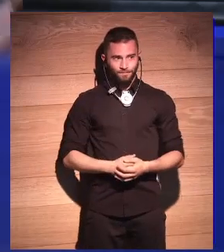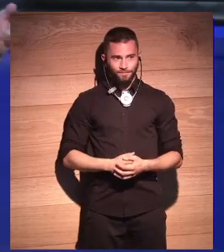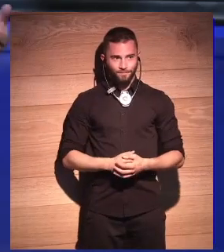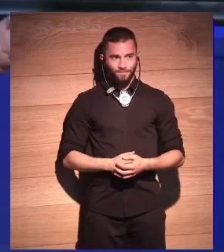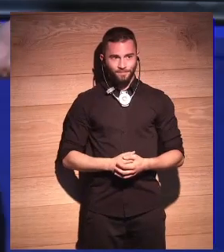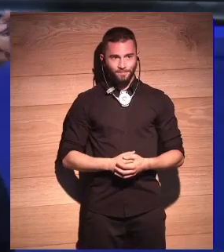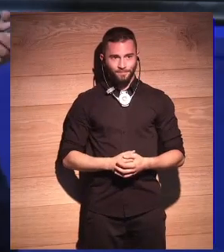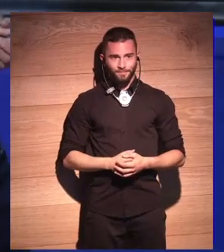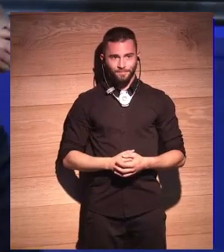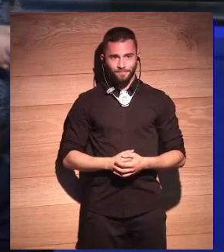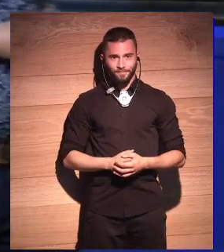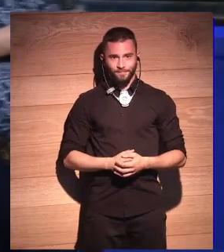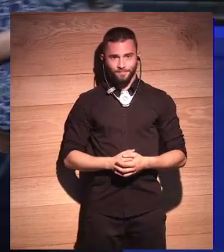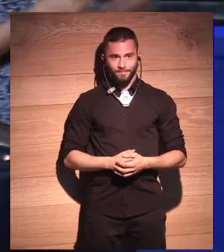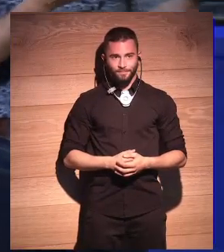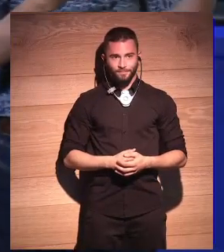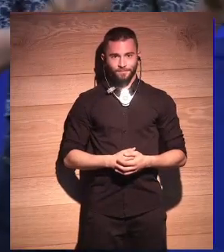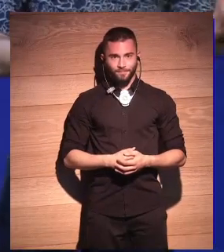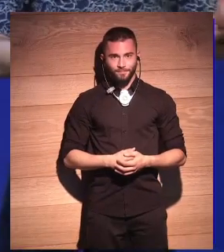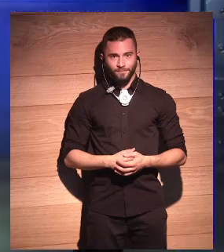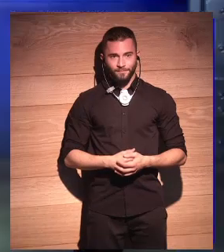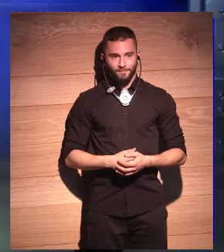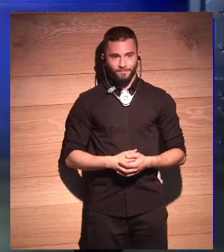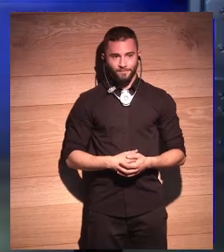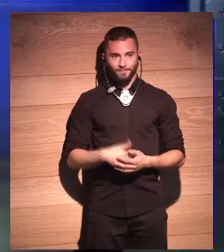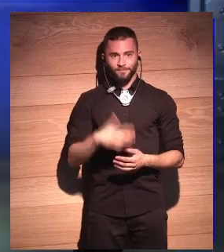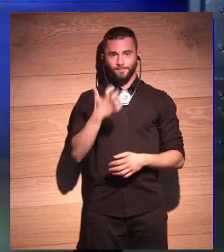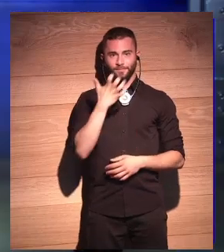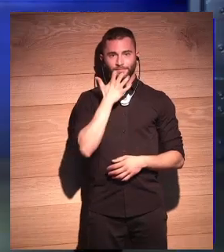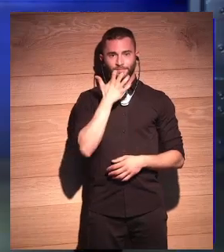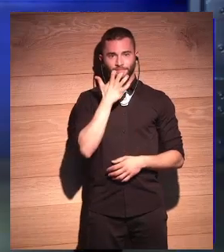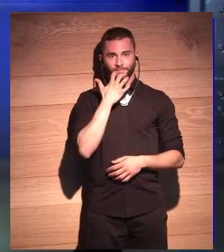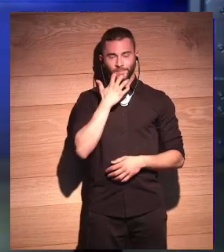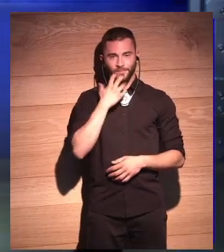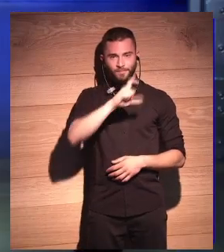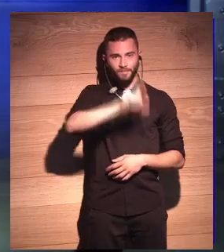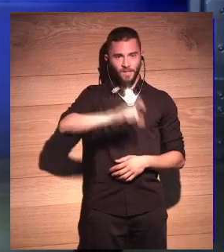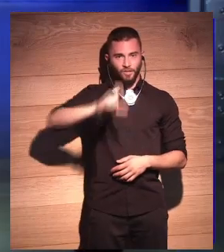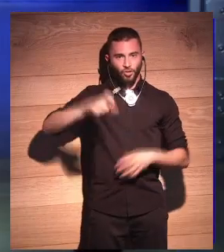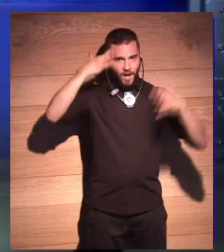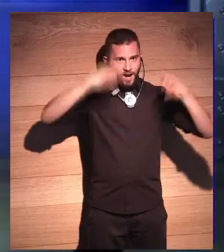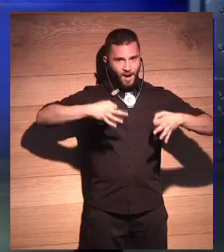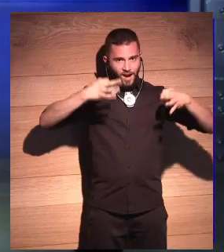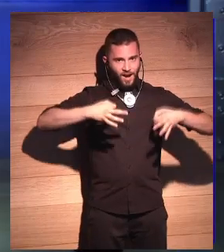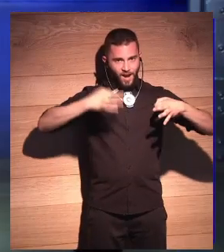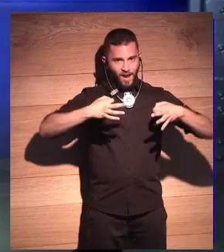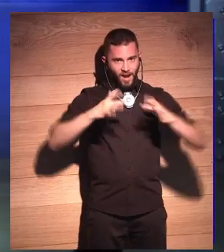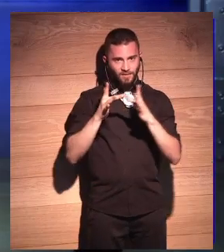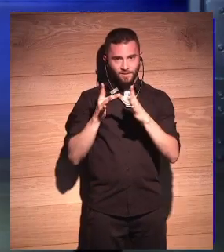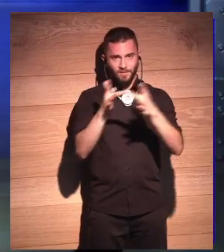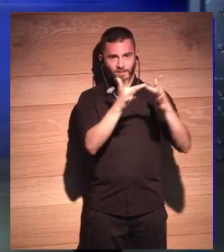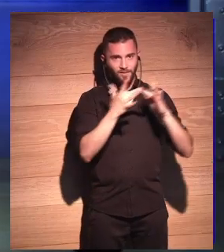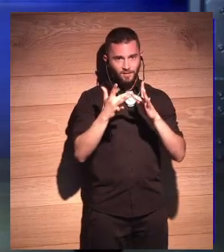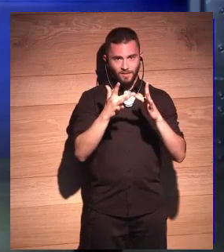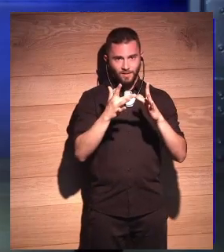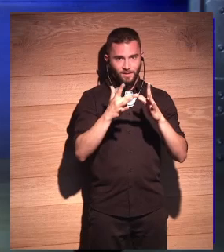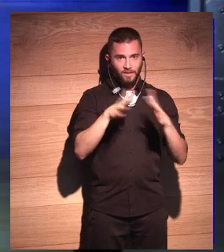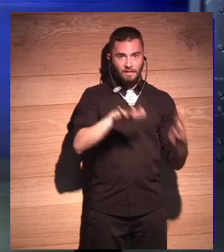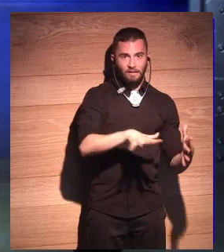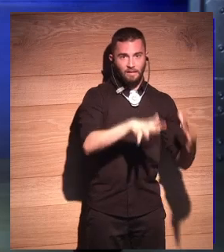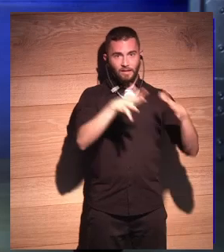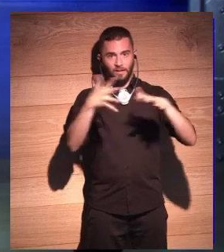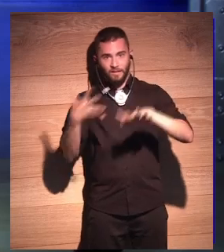Whenever you're dealing with real people and trying to make a digital version of those real people,